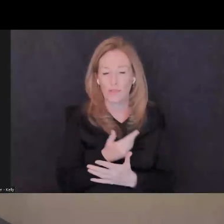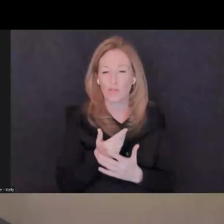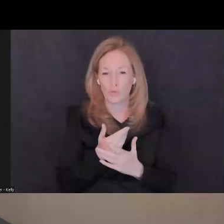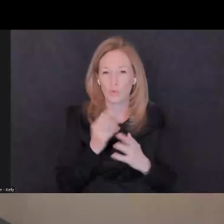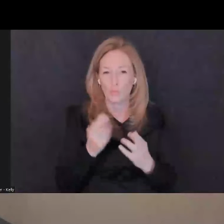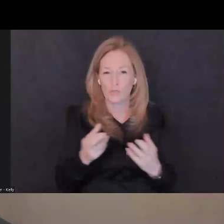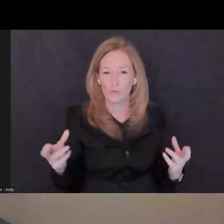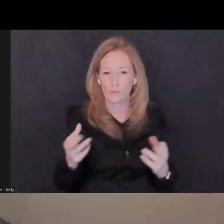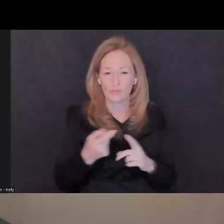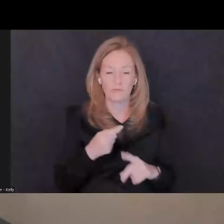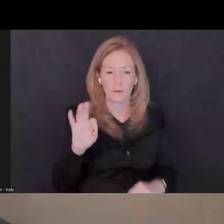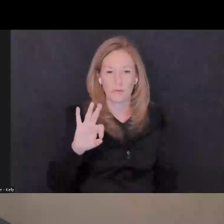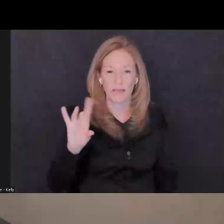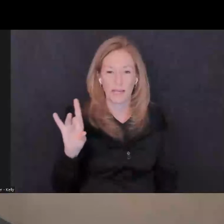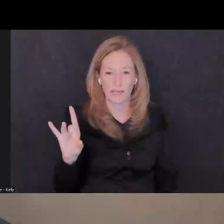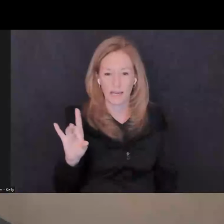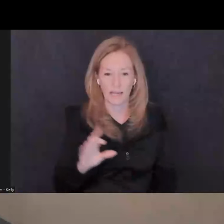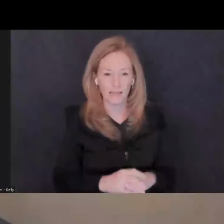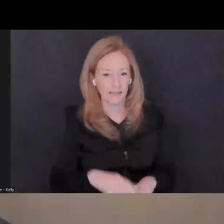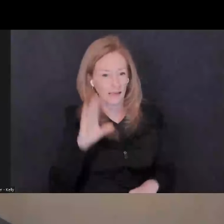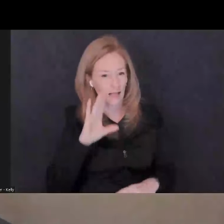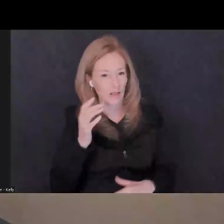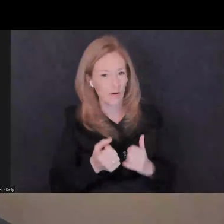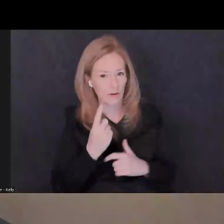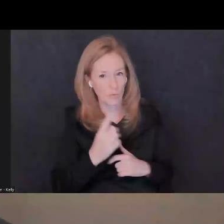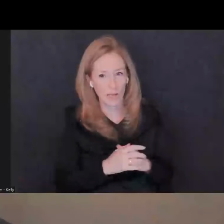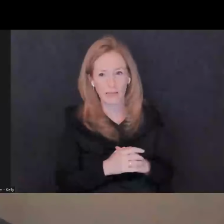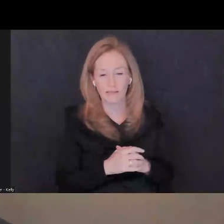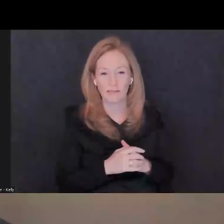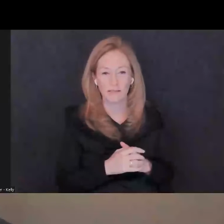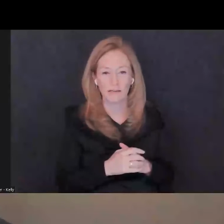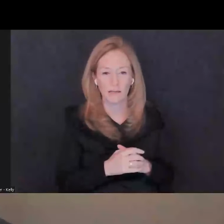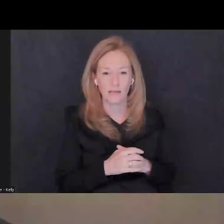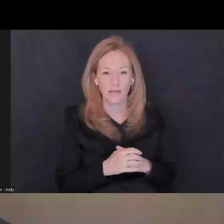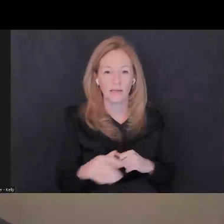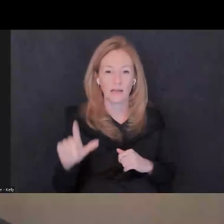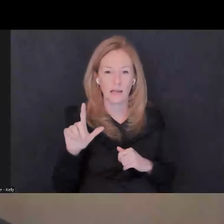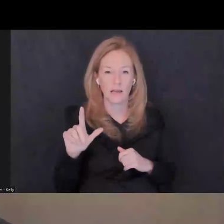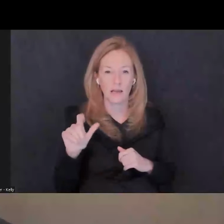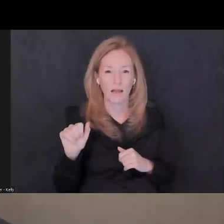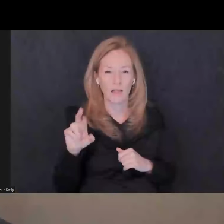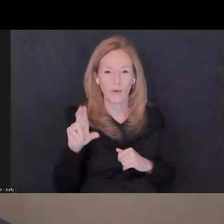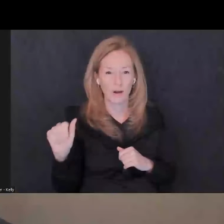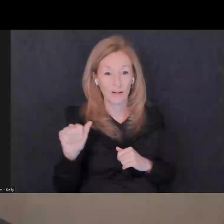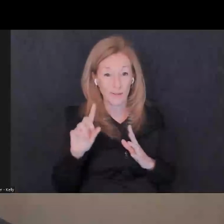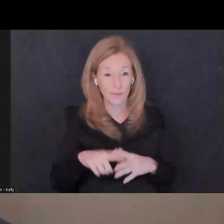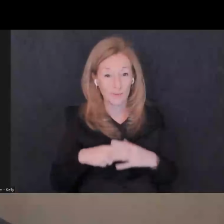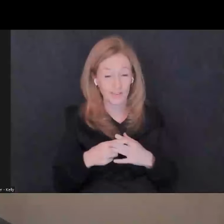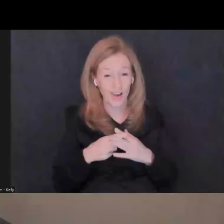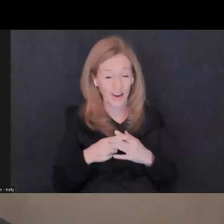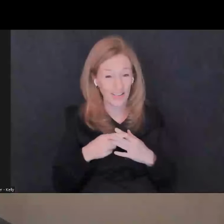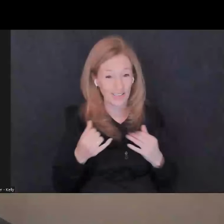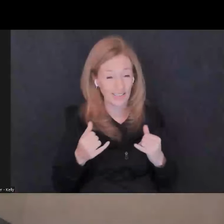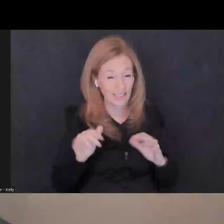988. Hey everyone. So Laura, you started us off great today sharing